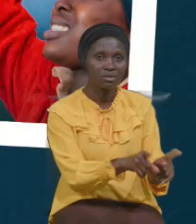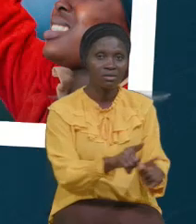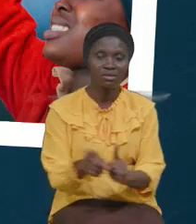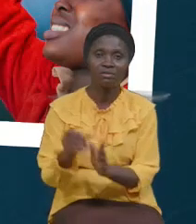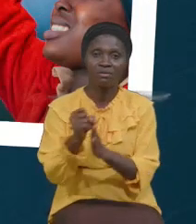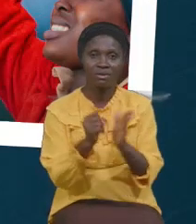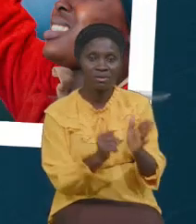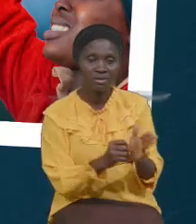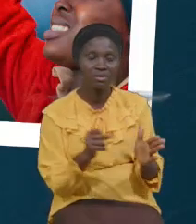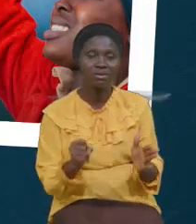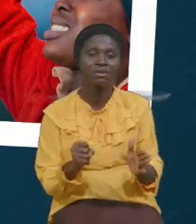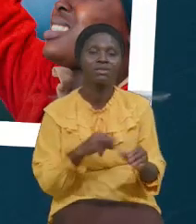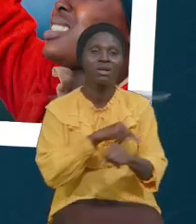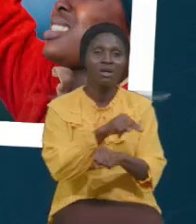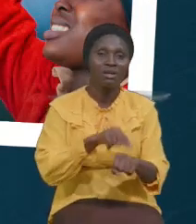nations, and